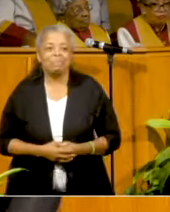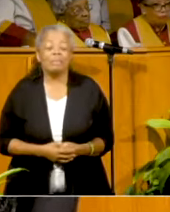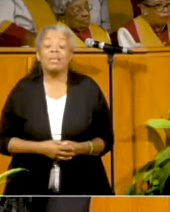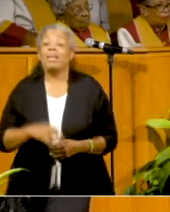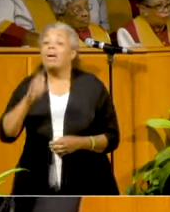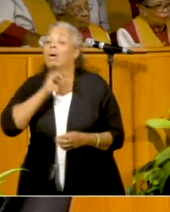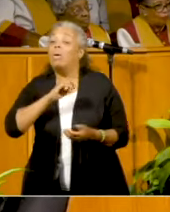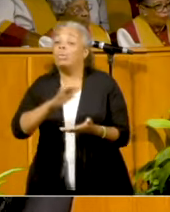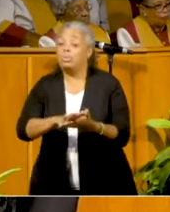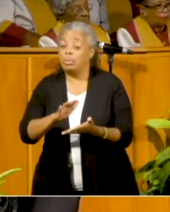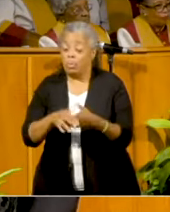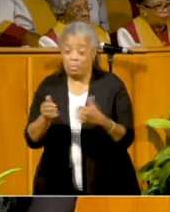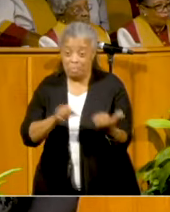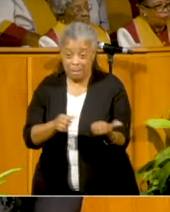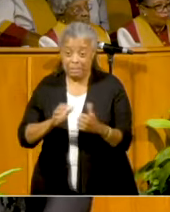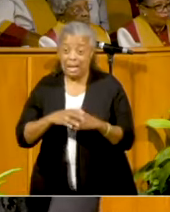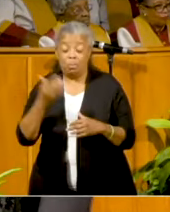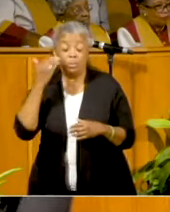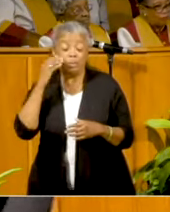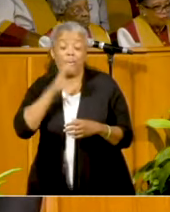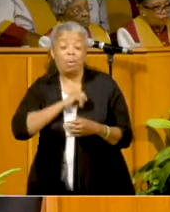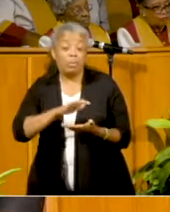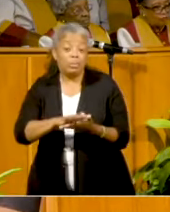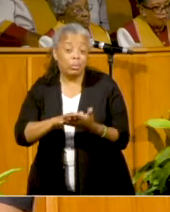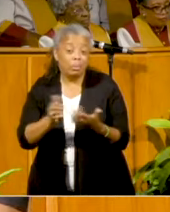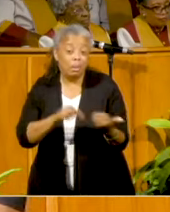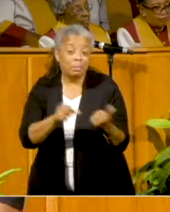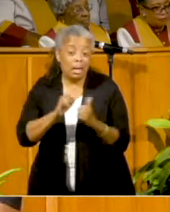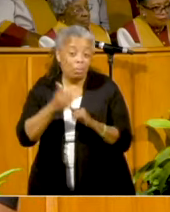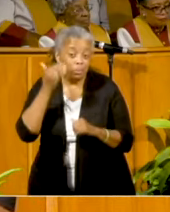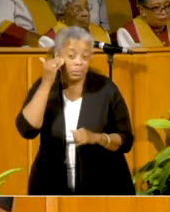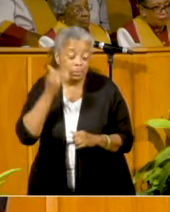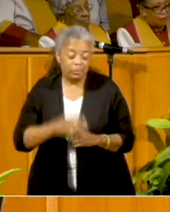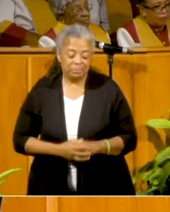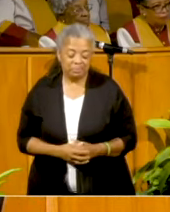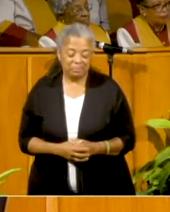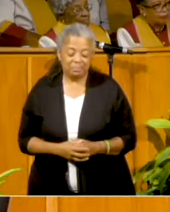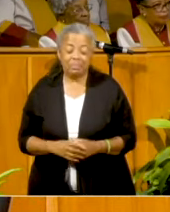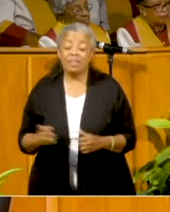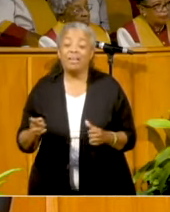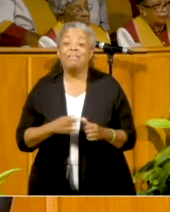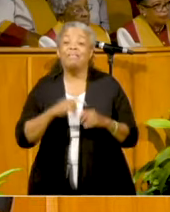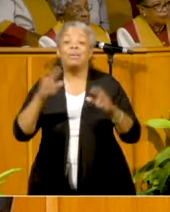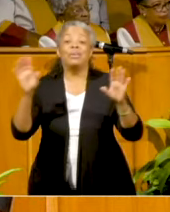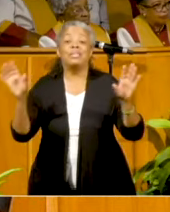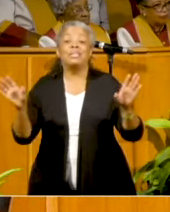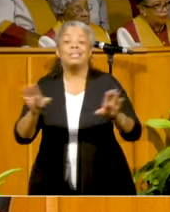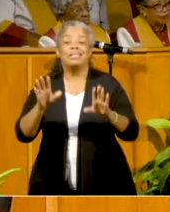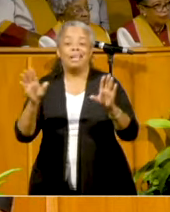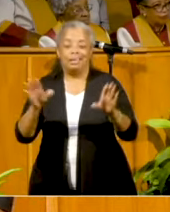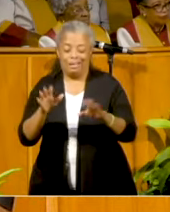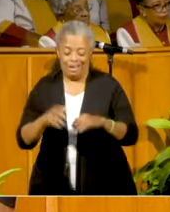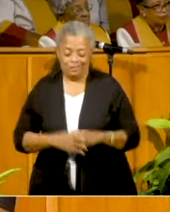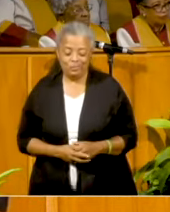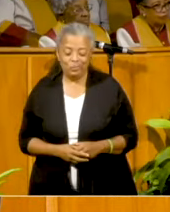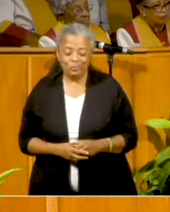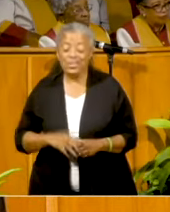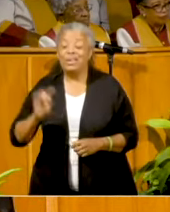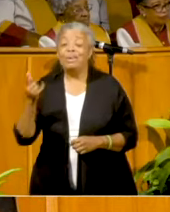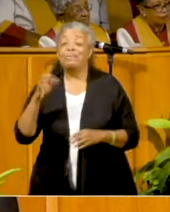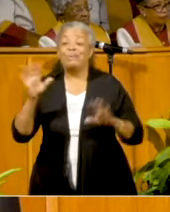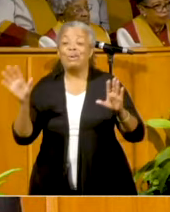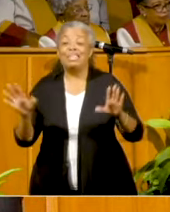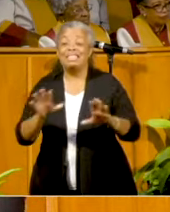It was old school Baptist. And the way we knew it was old school Baptist was first Sundays.